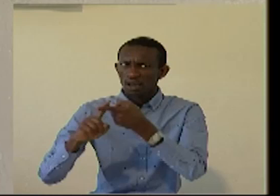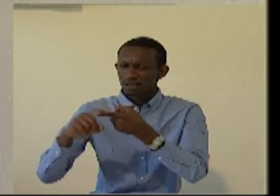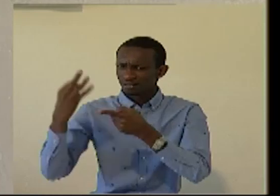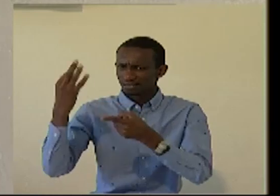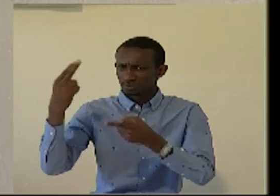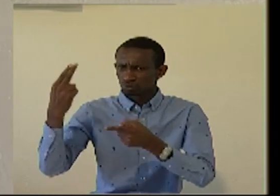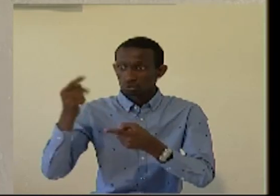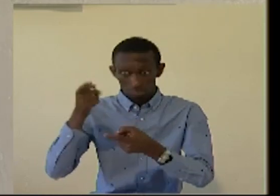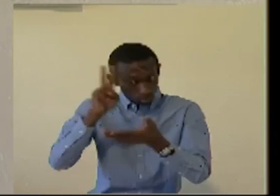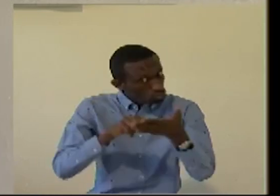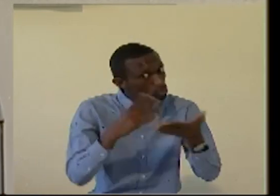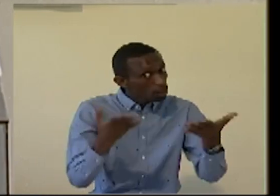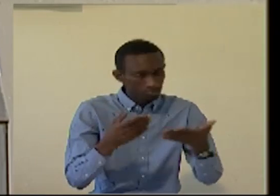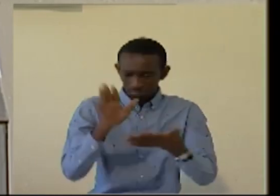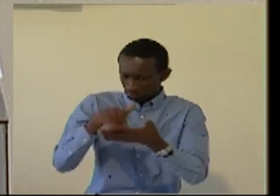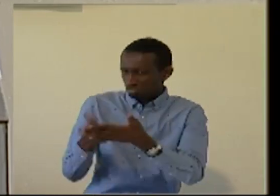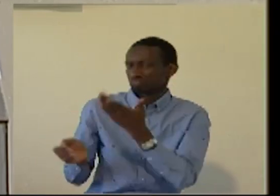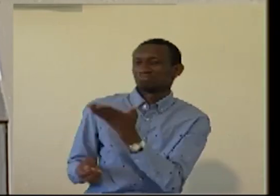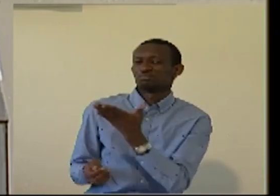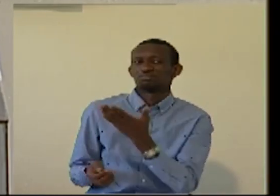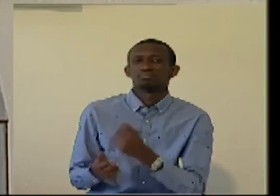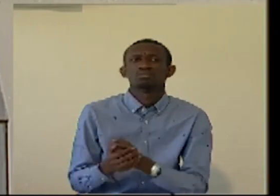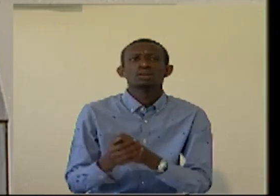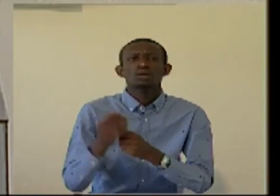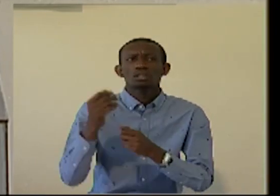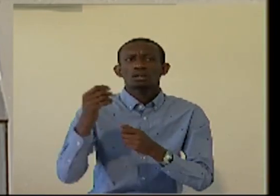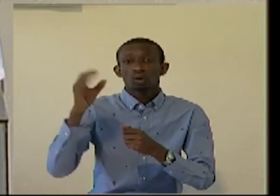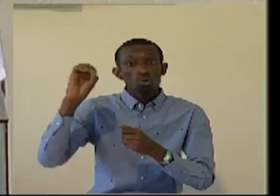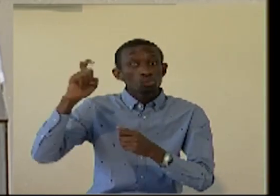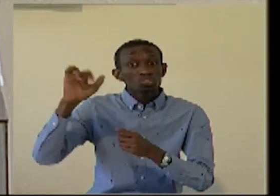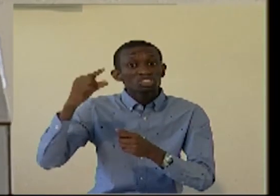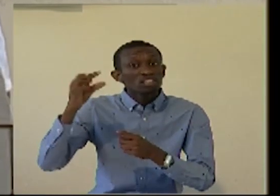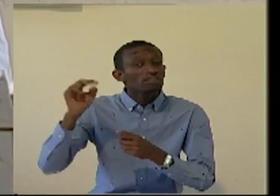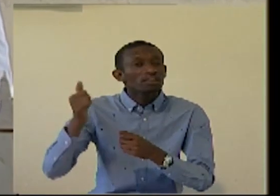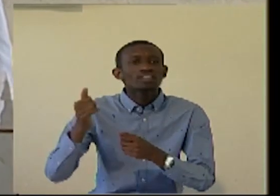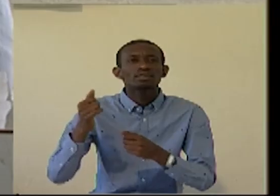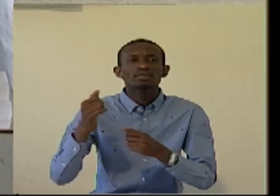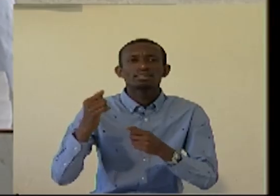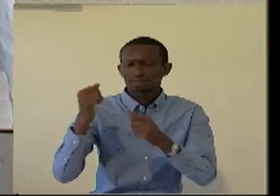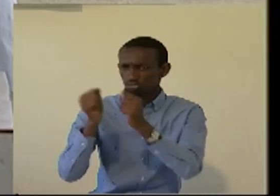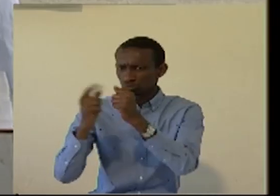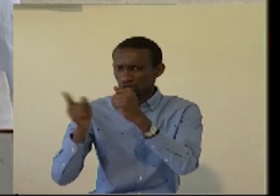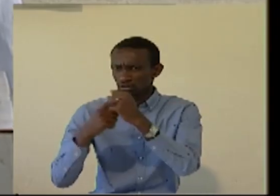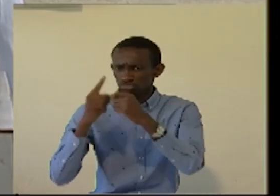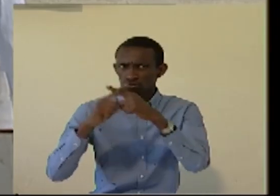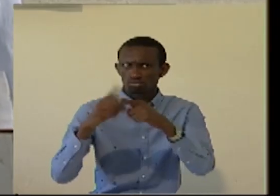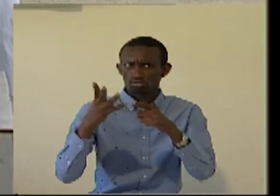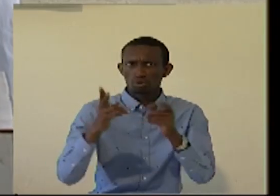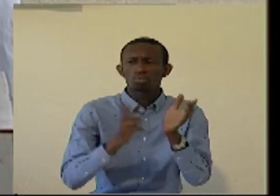periodic table. And oxygen is 16 times 4. Then we get